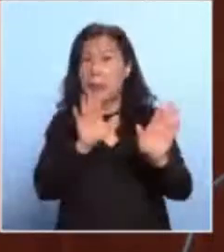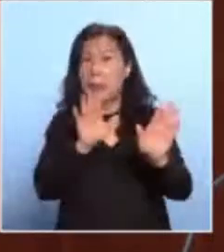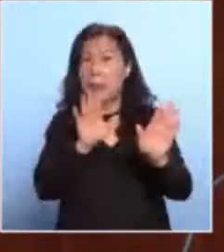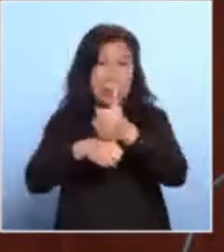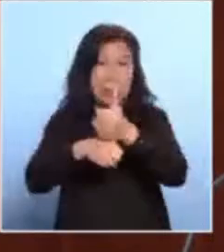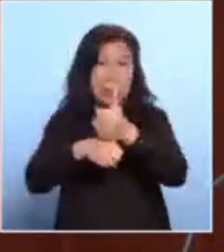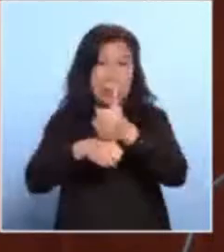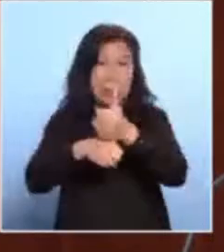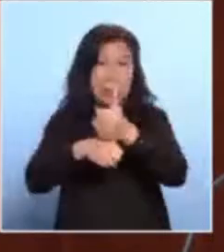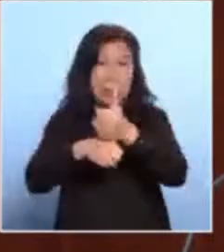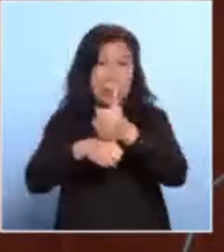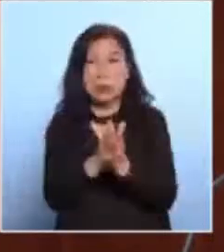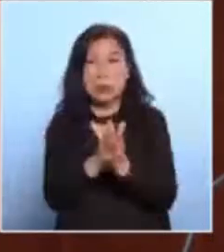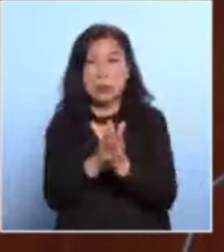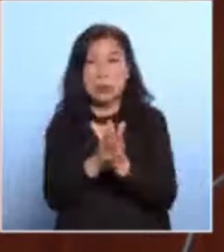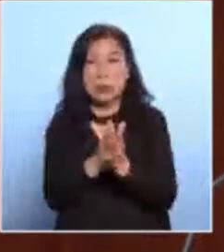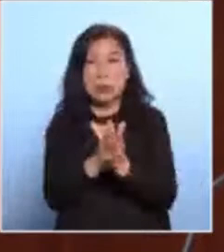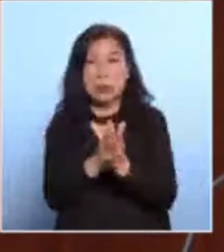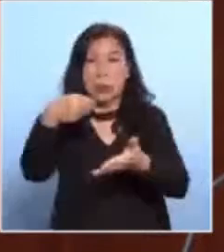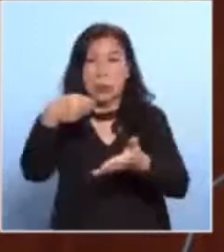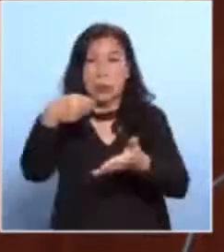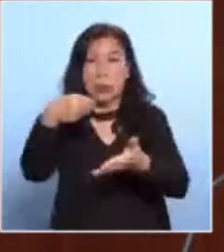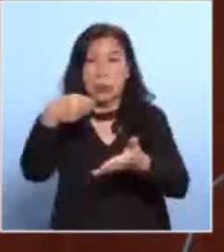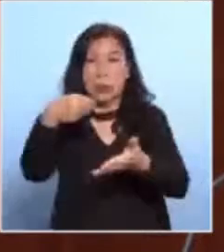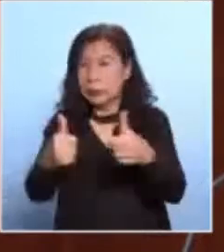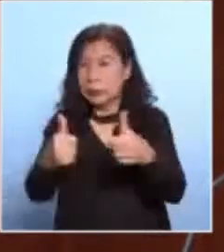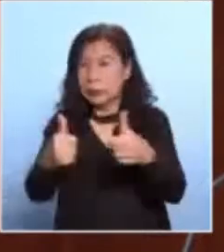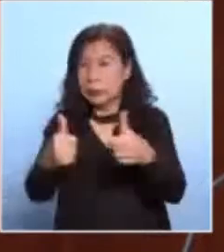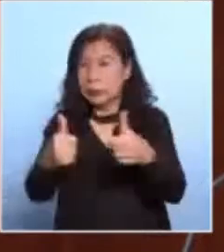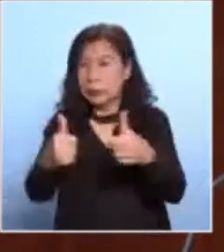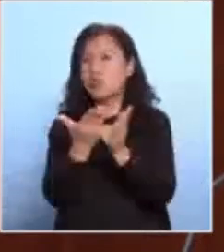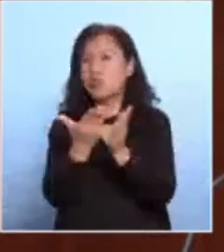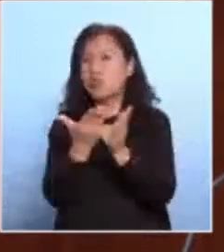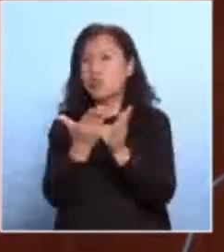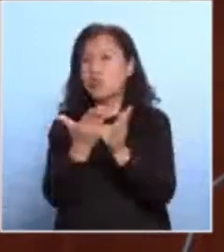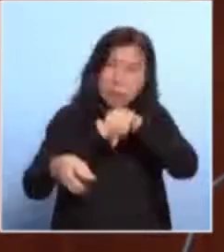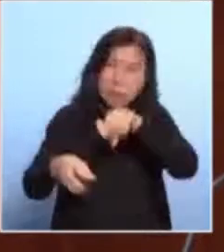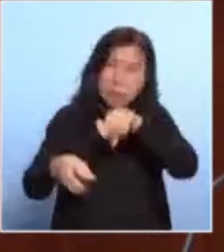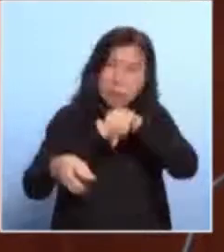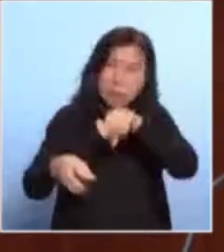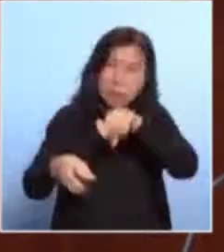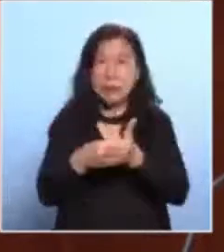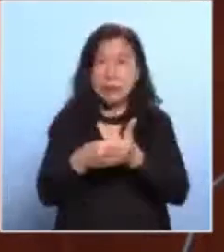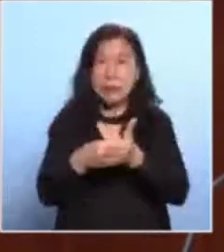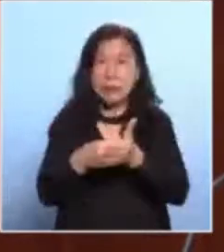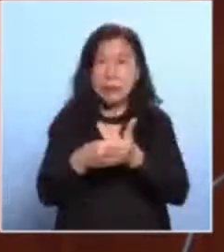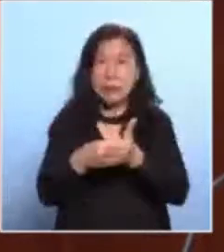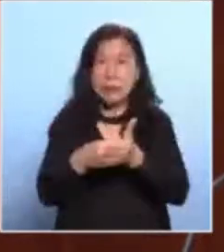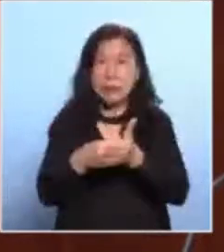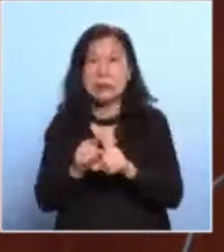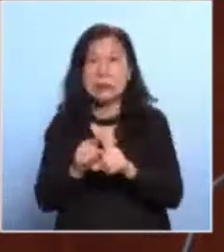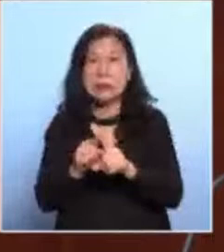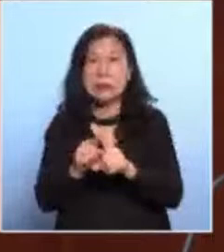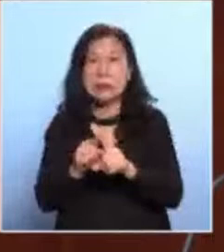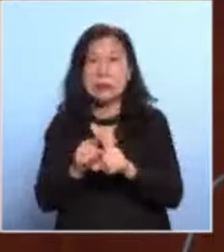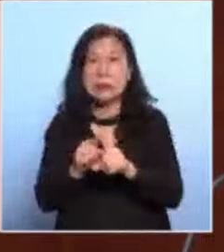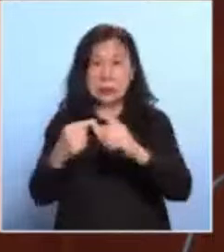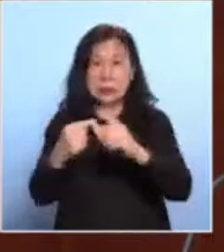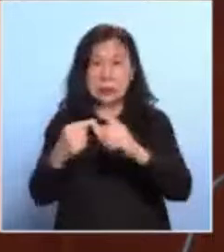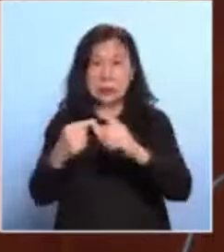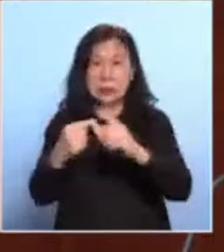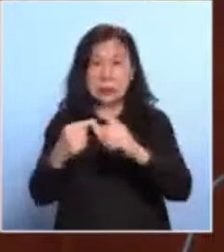lending to elderly persons, persons with disabilities, and the carers for use at home.